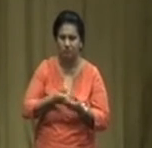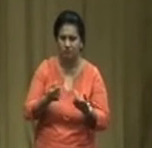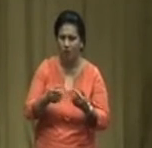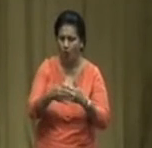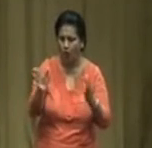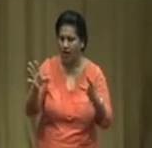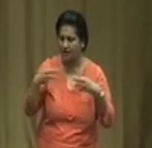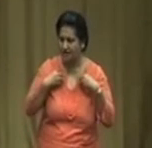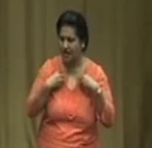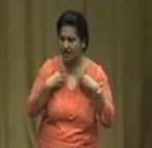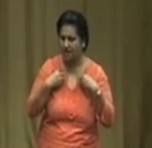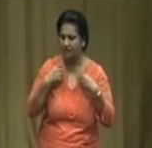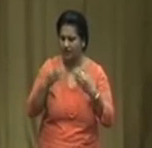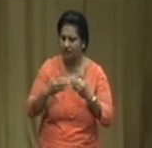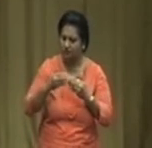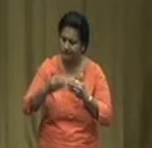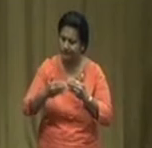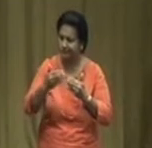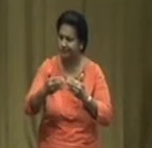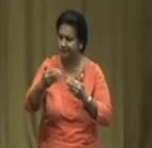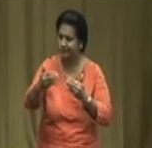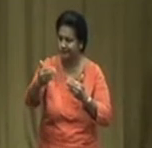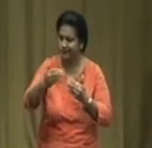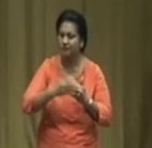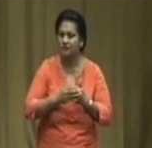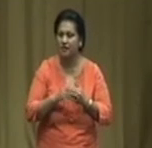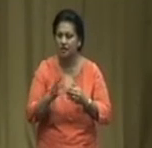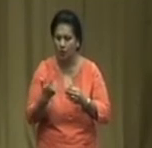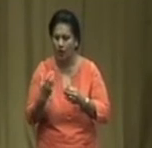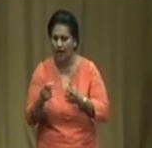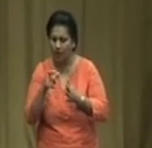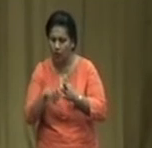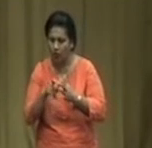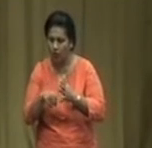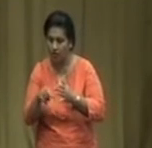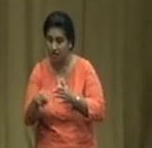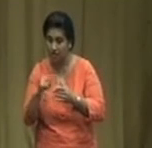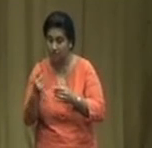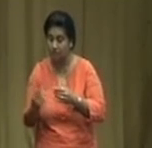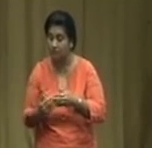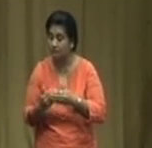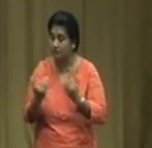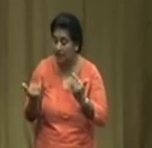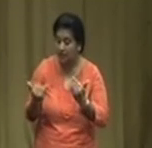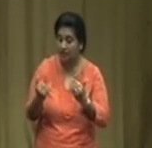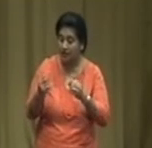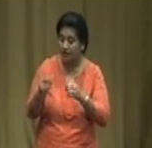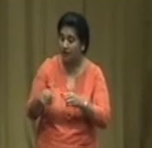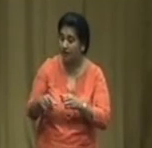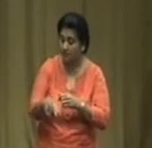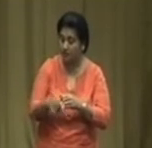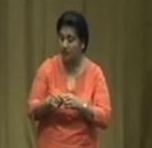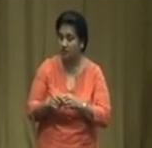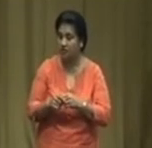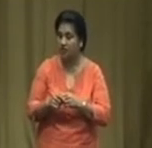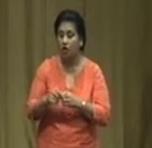there. You will incur some course development cost, but the big advantage of this model is you are building